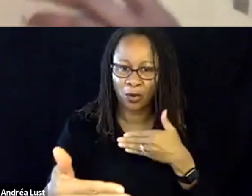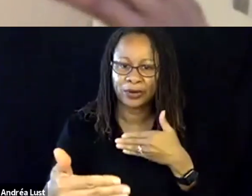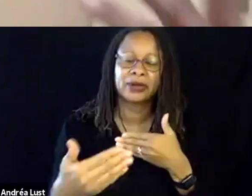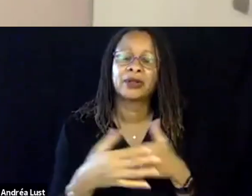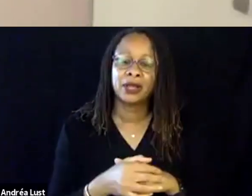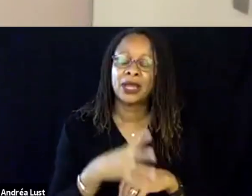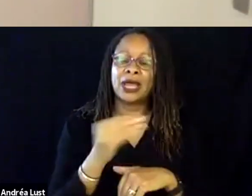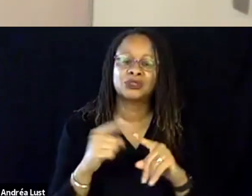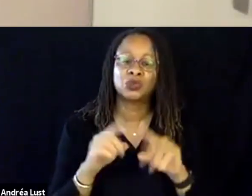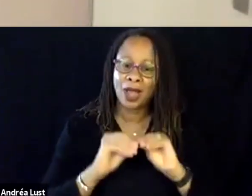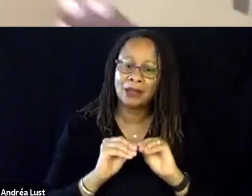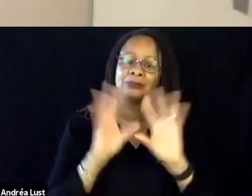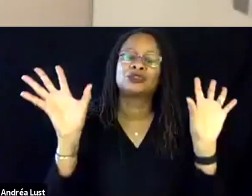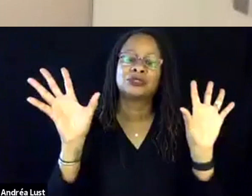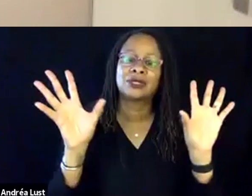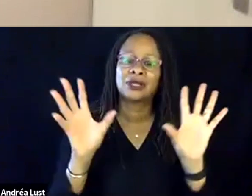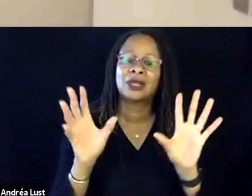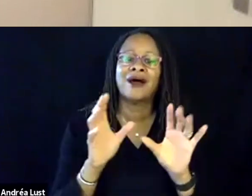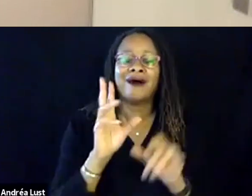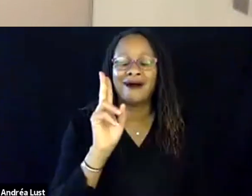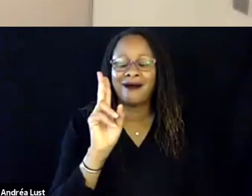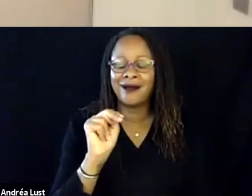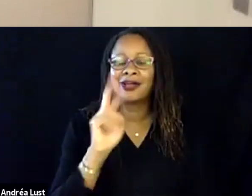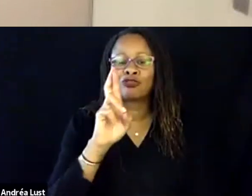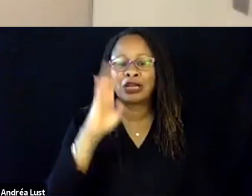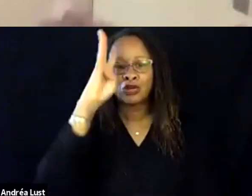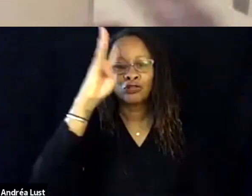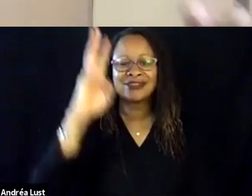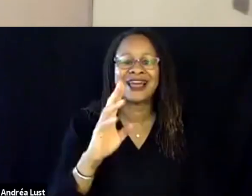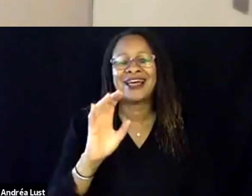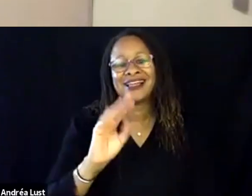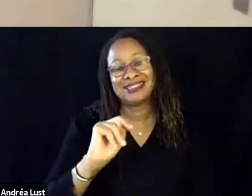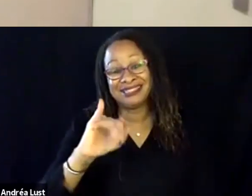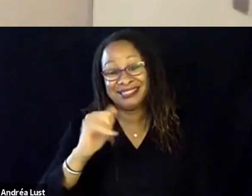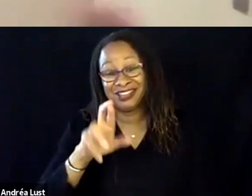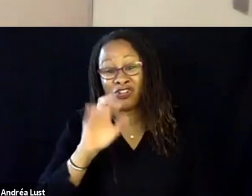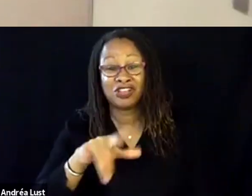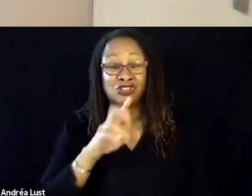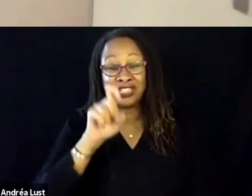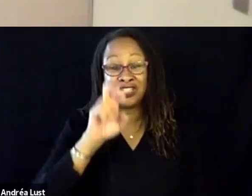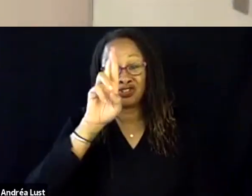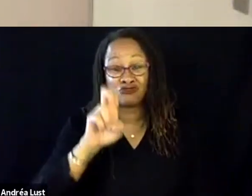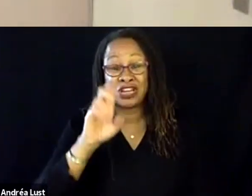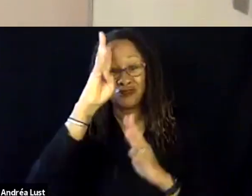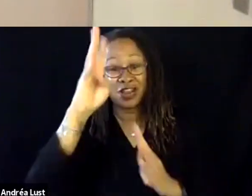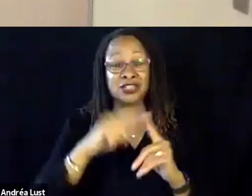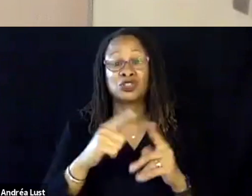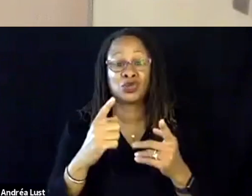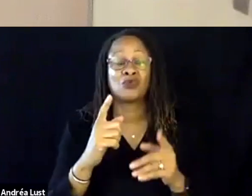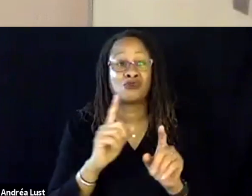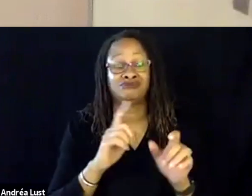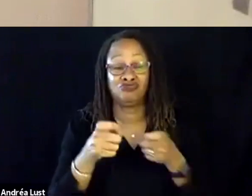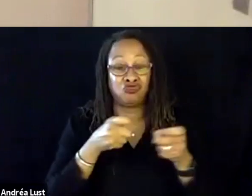to absolutely unrecreate, as Baldwin said, the nigger that you needed to create in order to rule the world. And